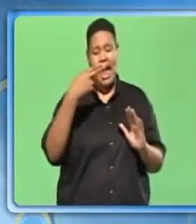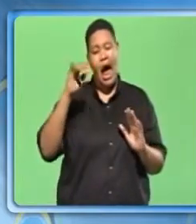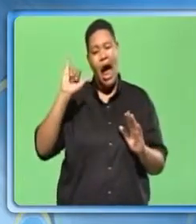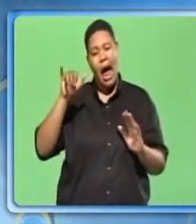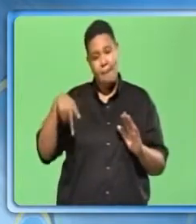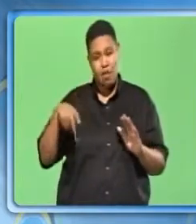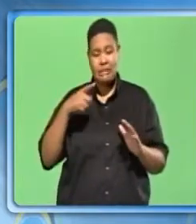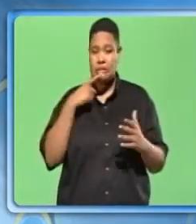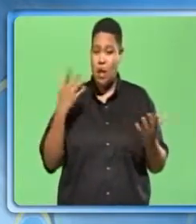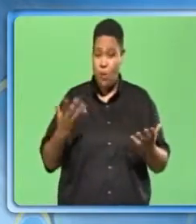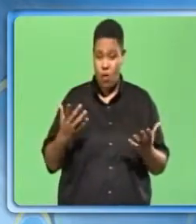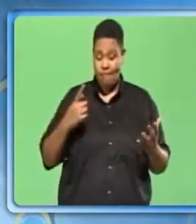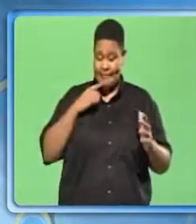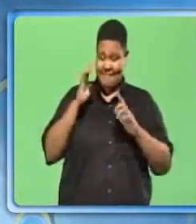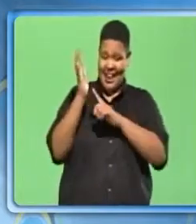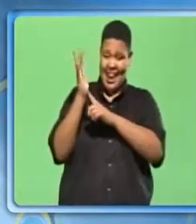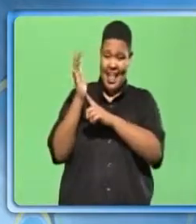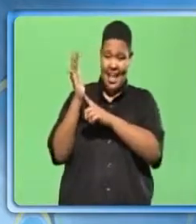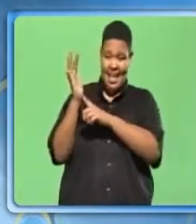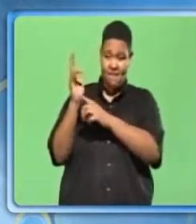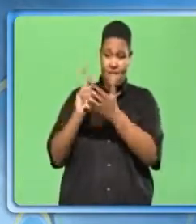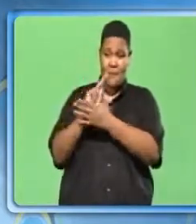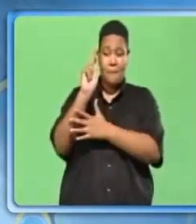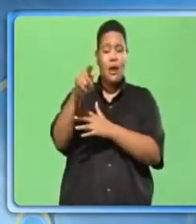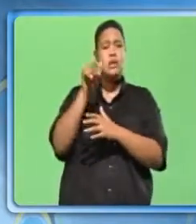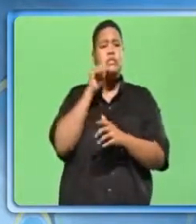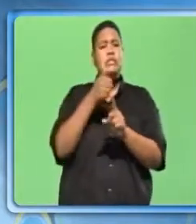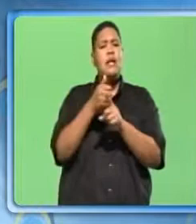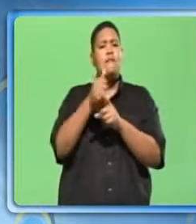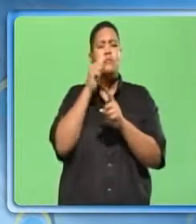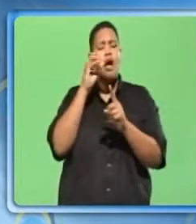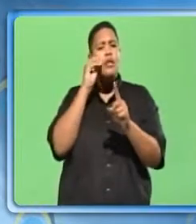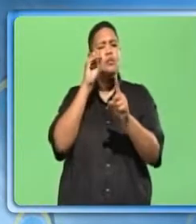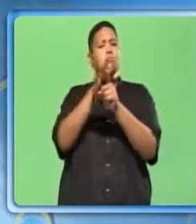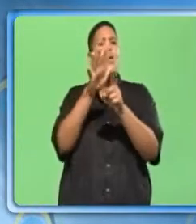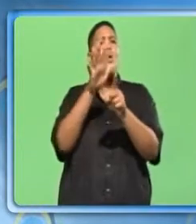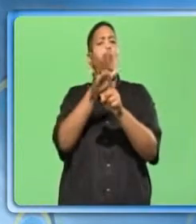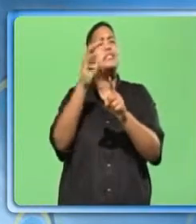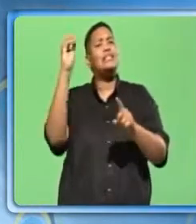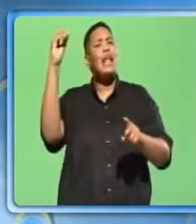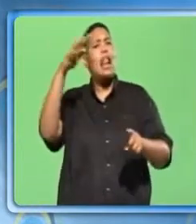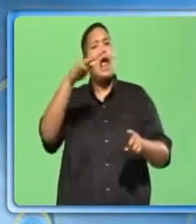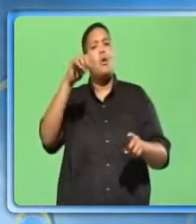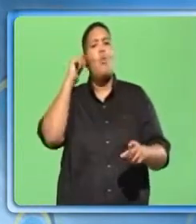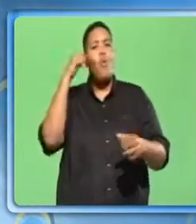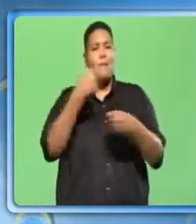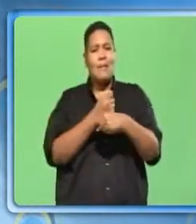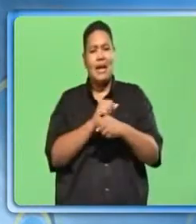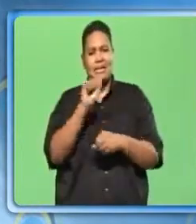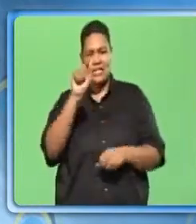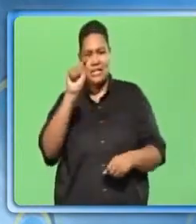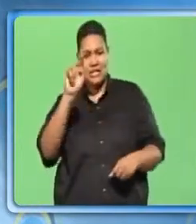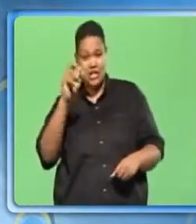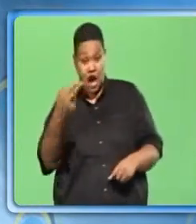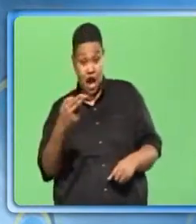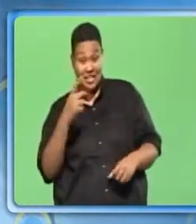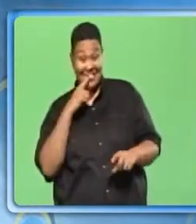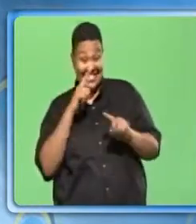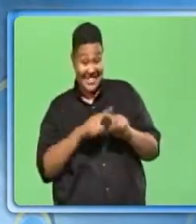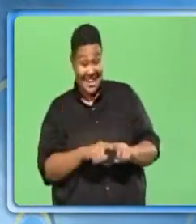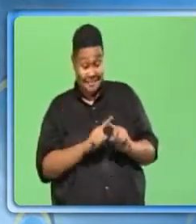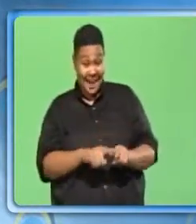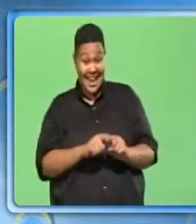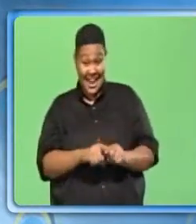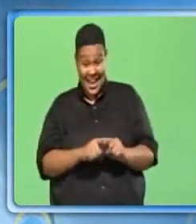is, if the leaf of a plant is not exposed to light, it will not make starch. Then, the dependent variable